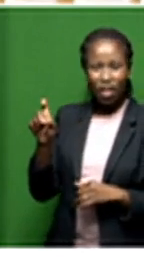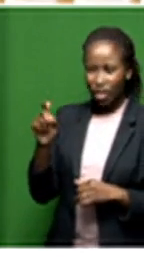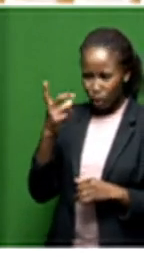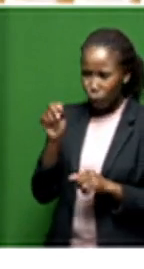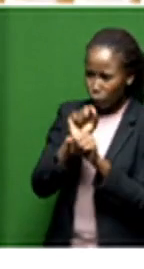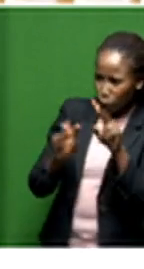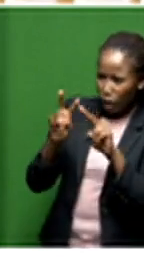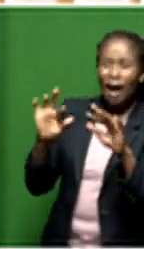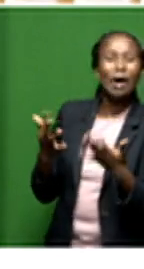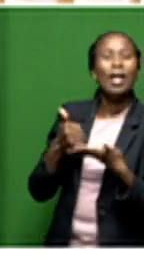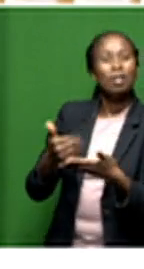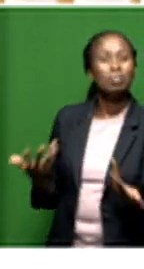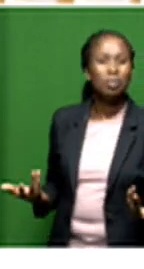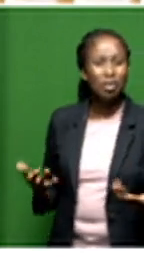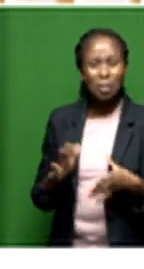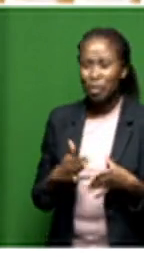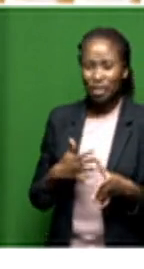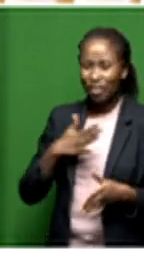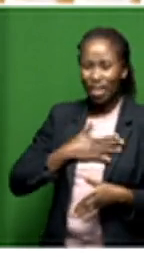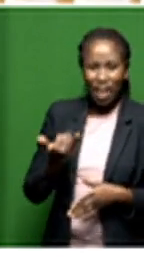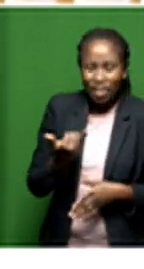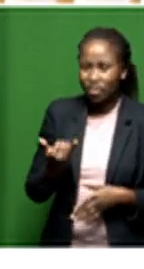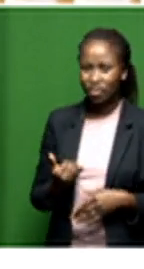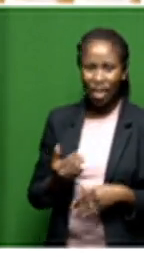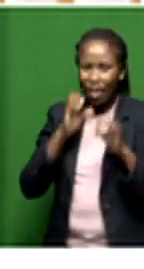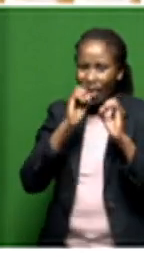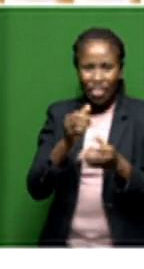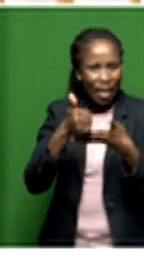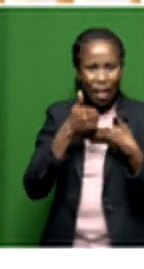administration assisting? Because they feel that nothing has changed.